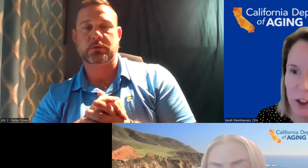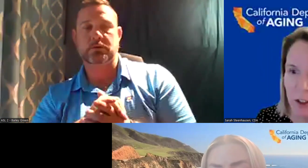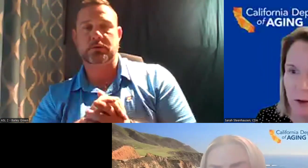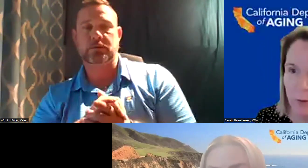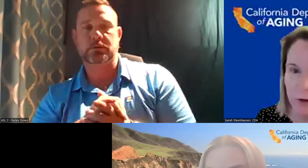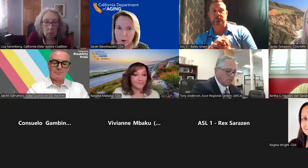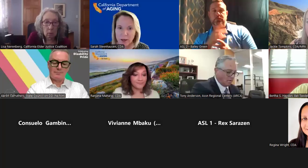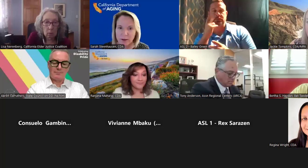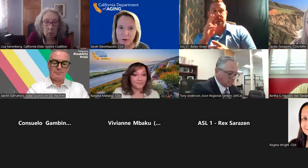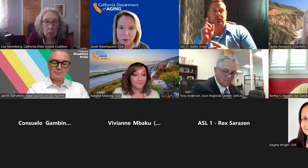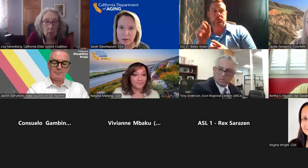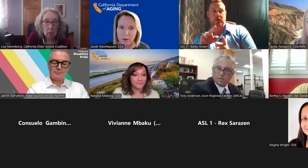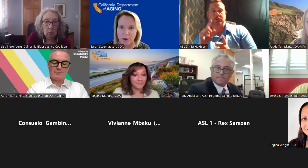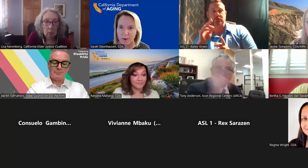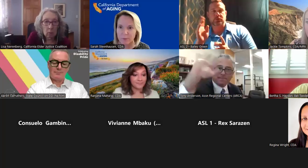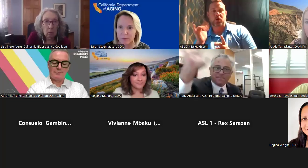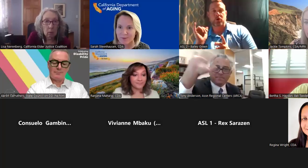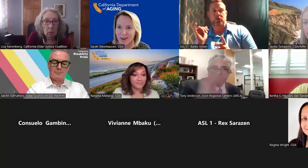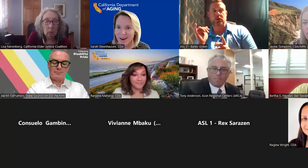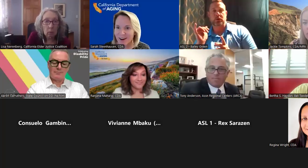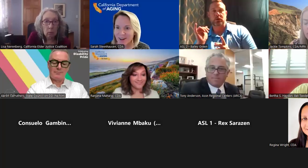a question from Tony. Hi, Tony.